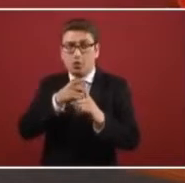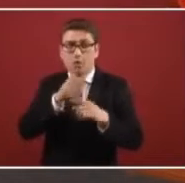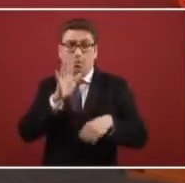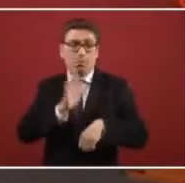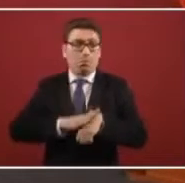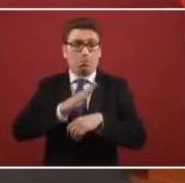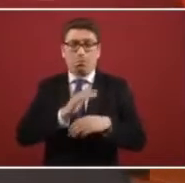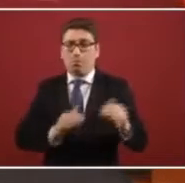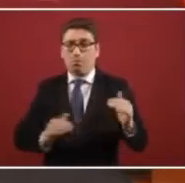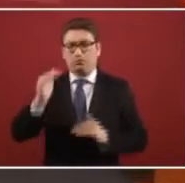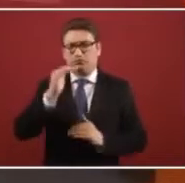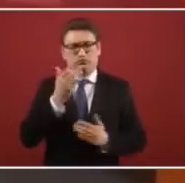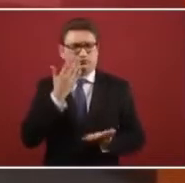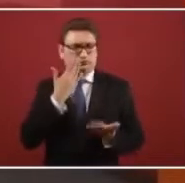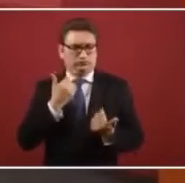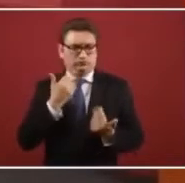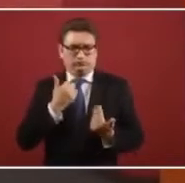that's predominant,